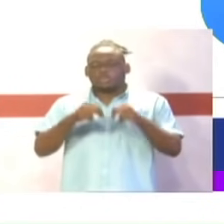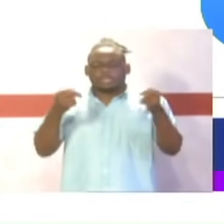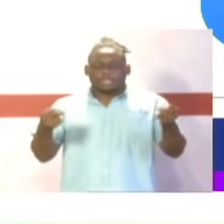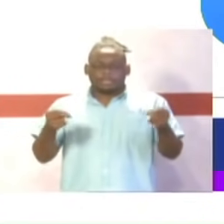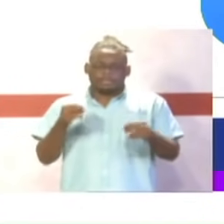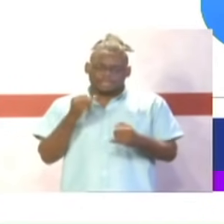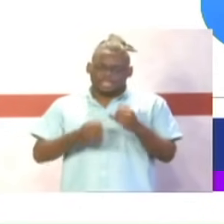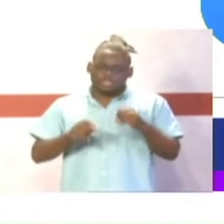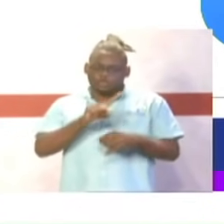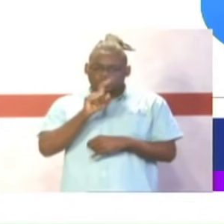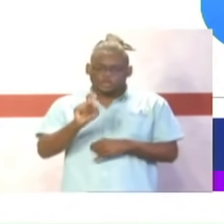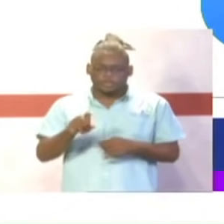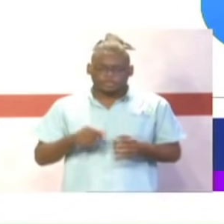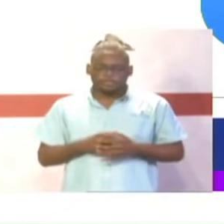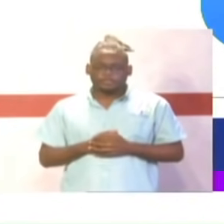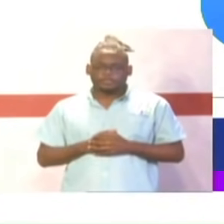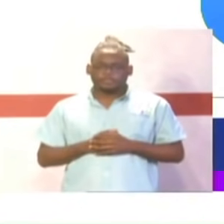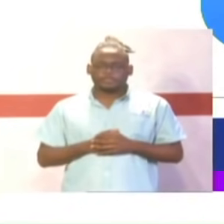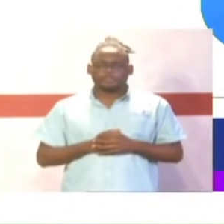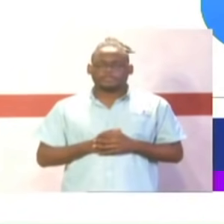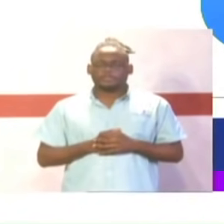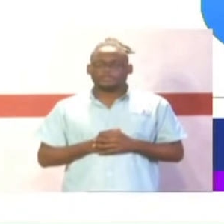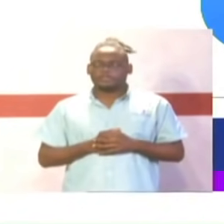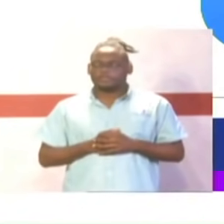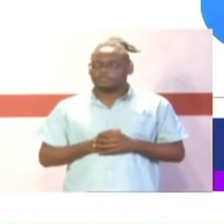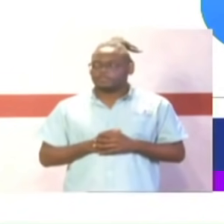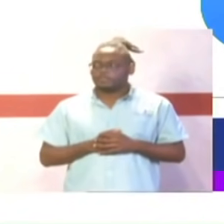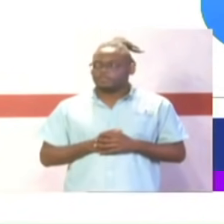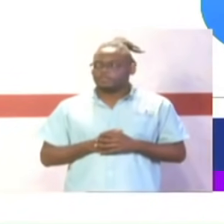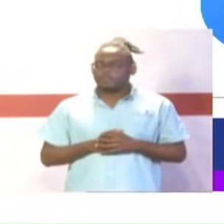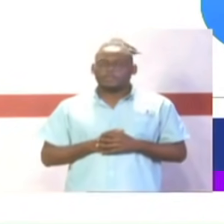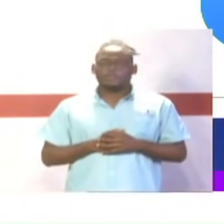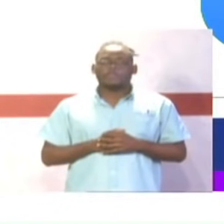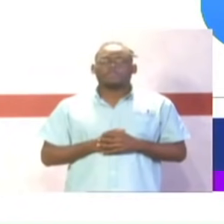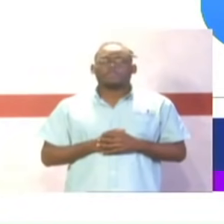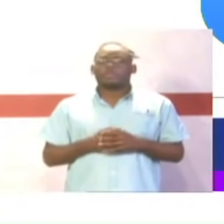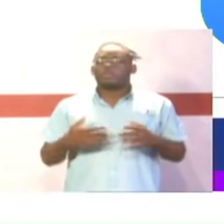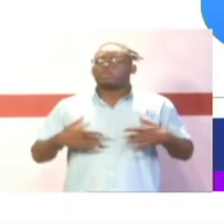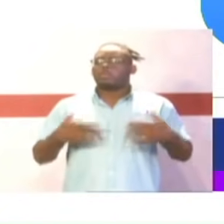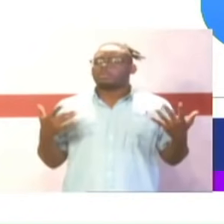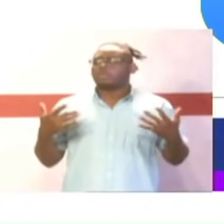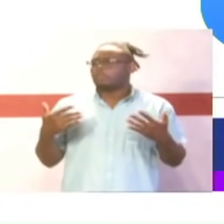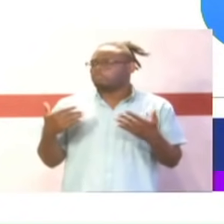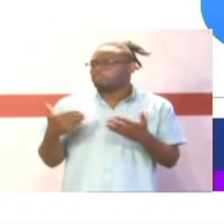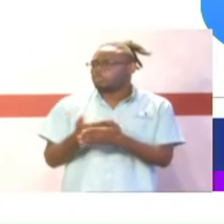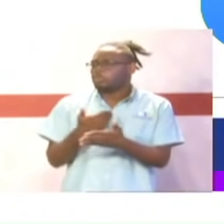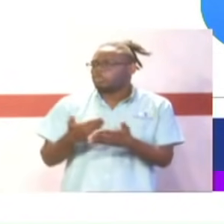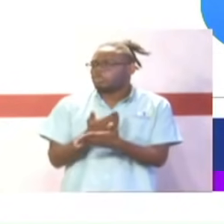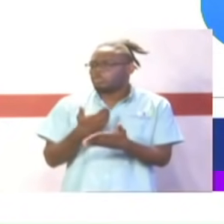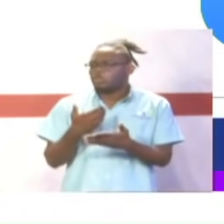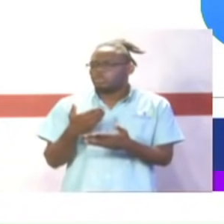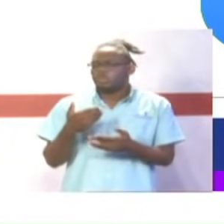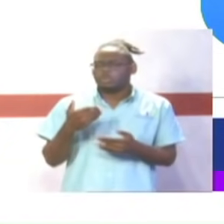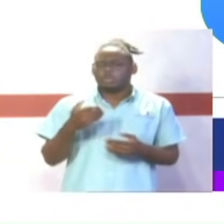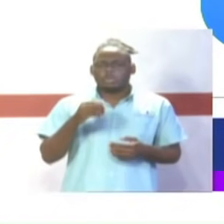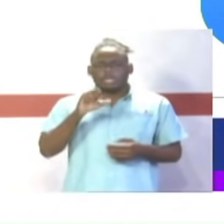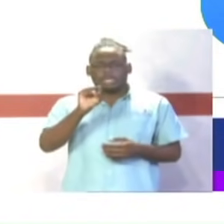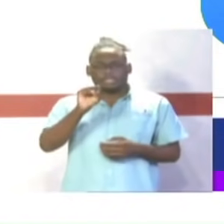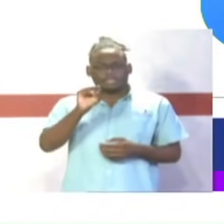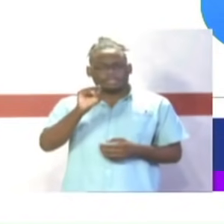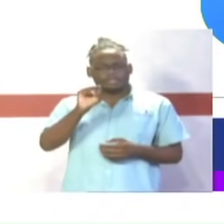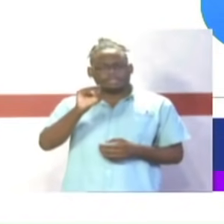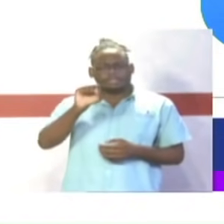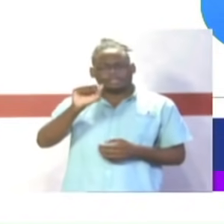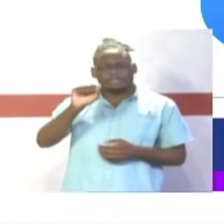I'd just like to get an update on how the safe zones are operating in terms of how you all are monitoring it. Are you all seeing an